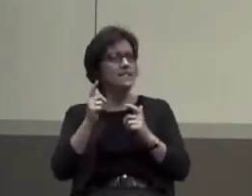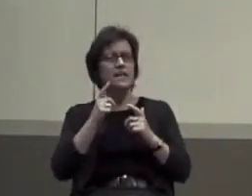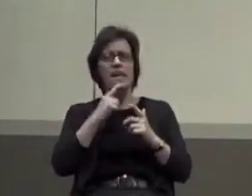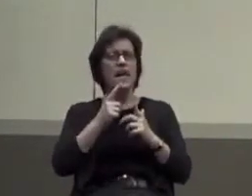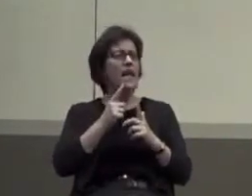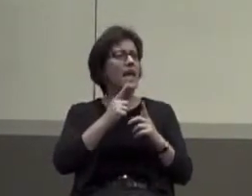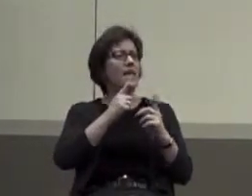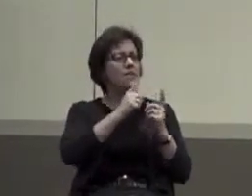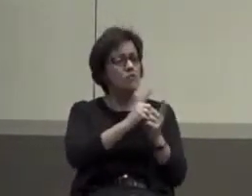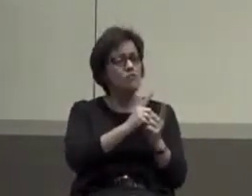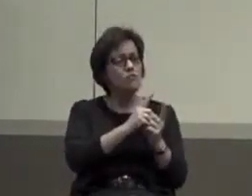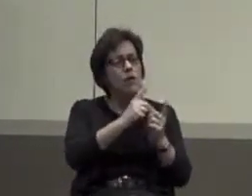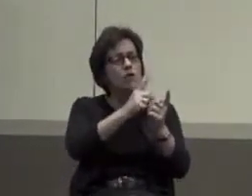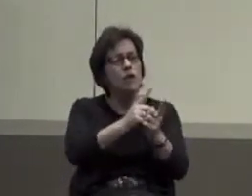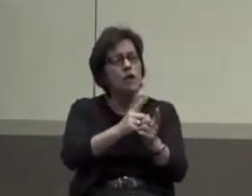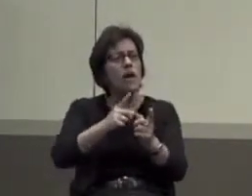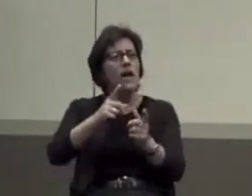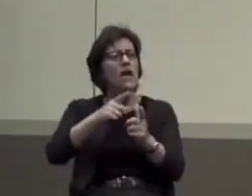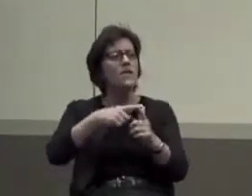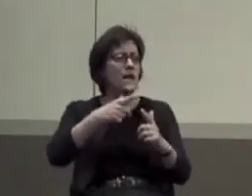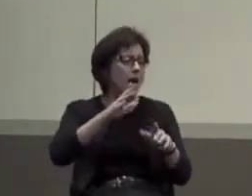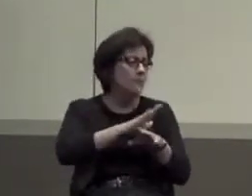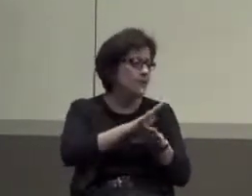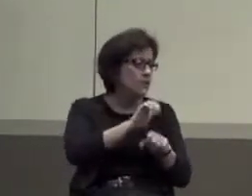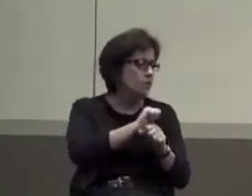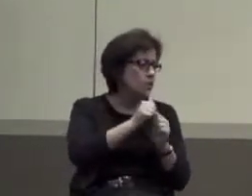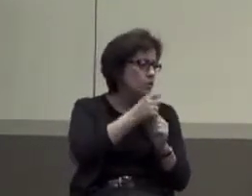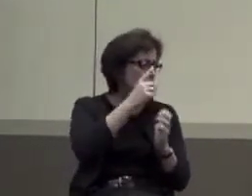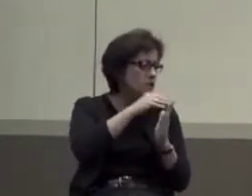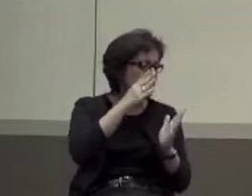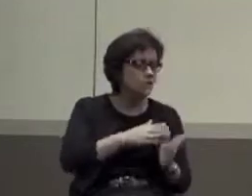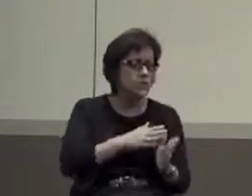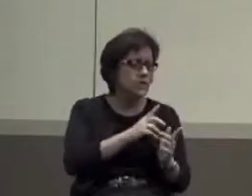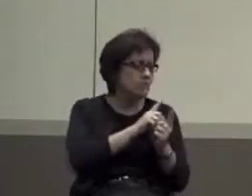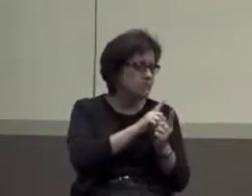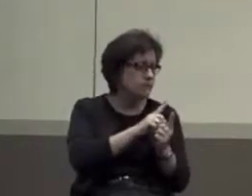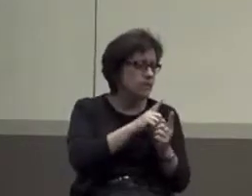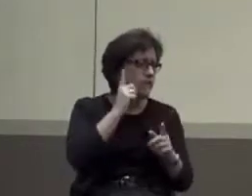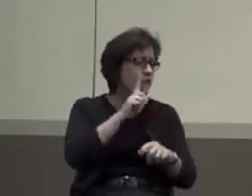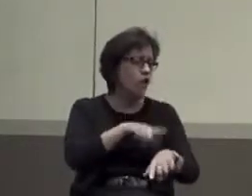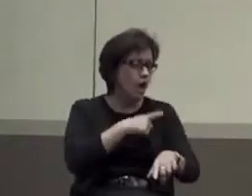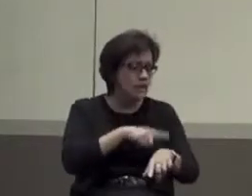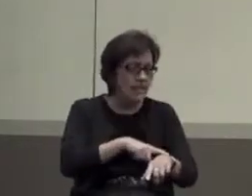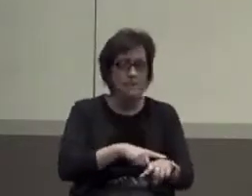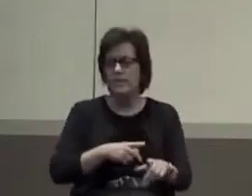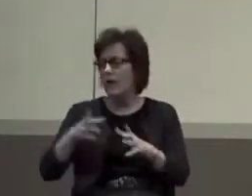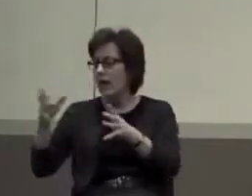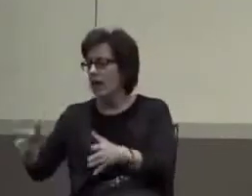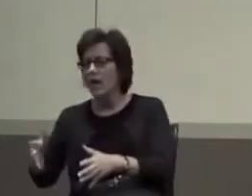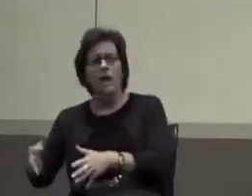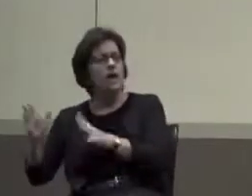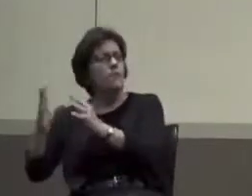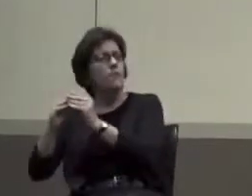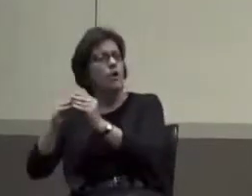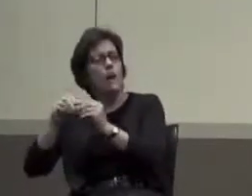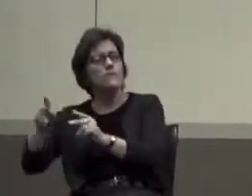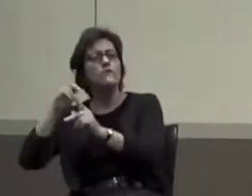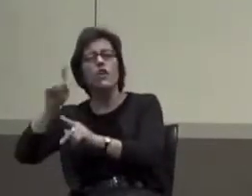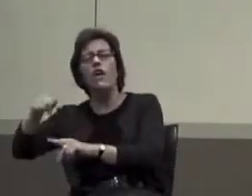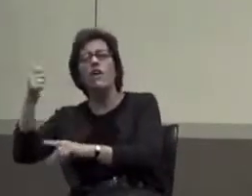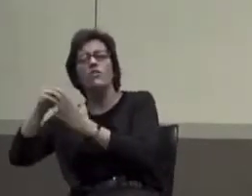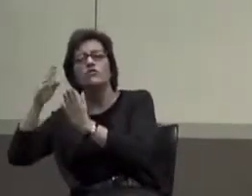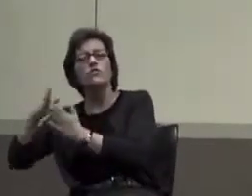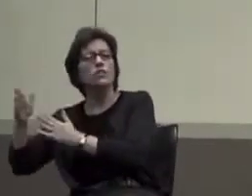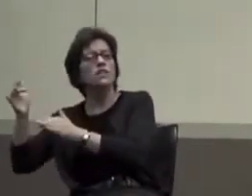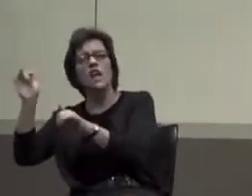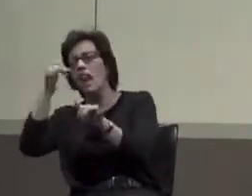student. And then while I'm busy working with one student and I'm working with that one student for a long time, that leaves more opportunity for the other students to